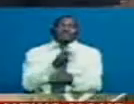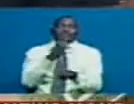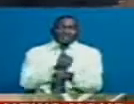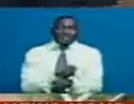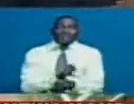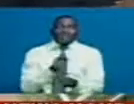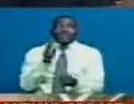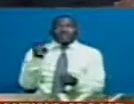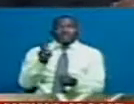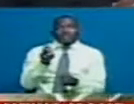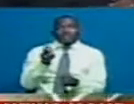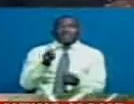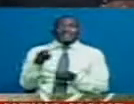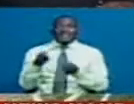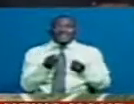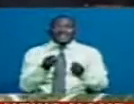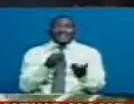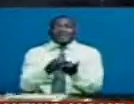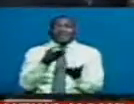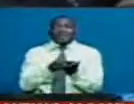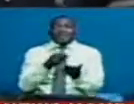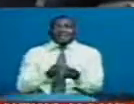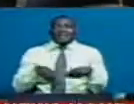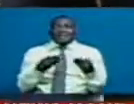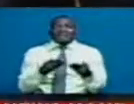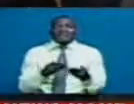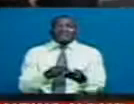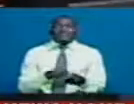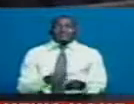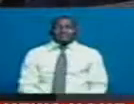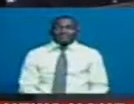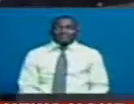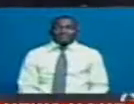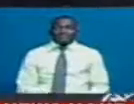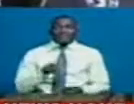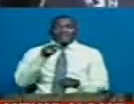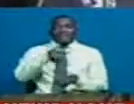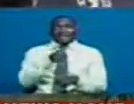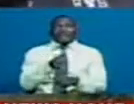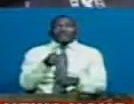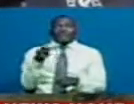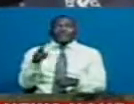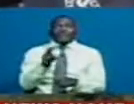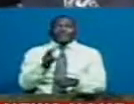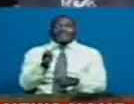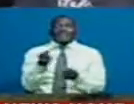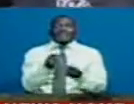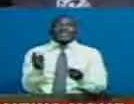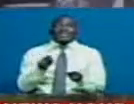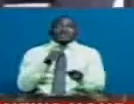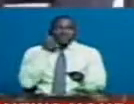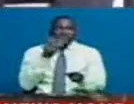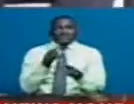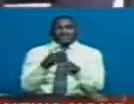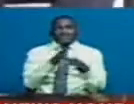already 200 pickup vehicles have been allocated under Operation Come Life, while 200 saloon vehicles will be delivered